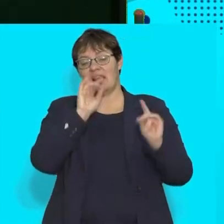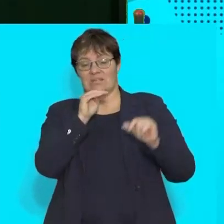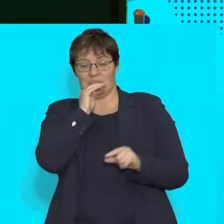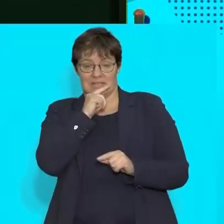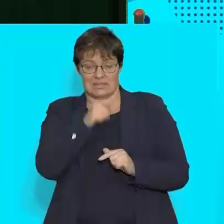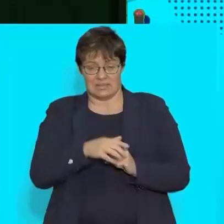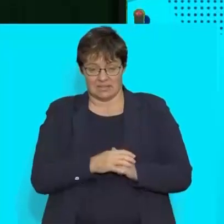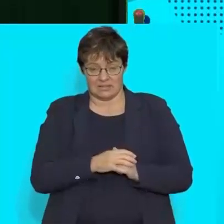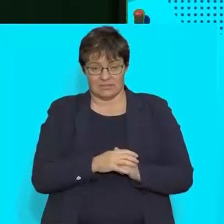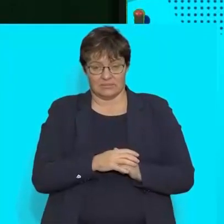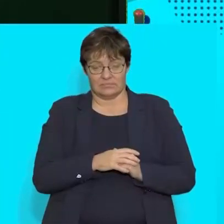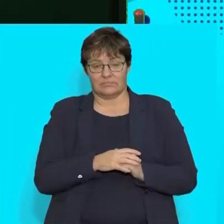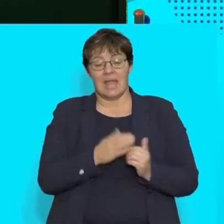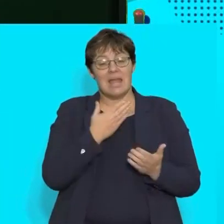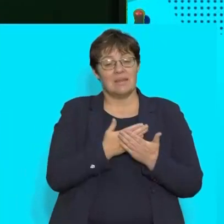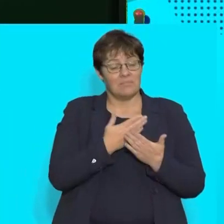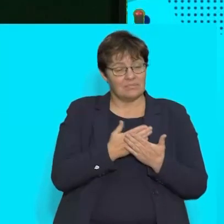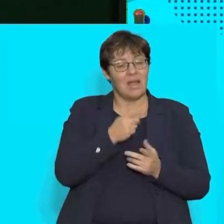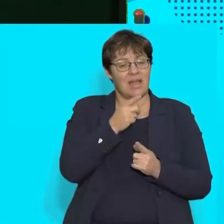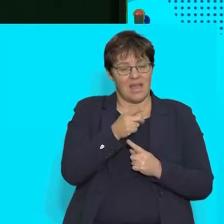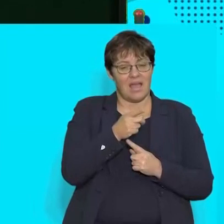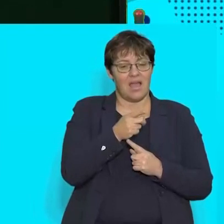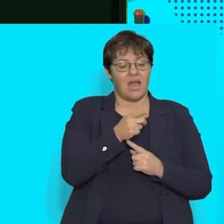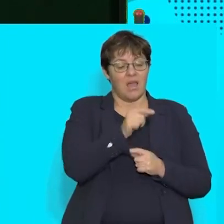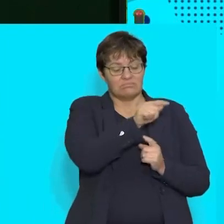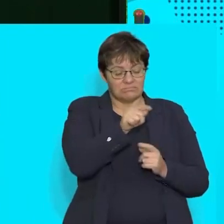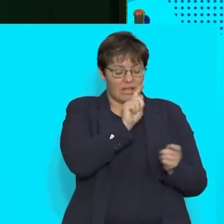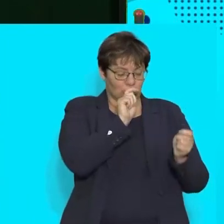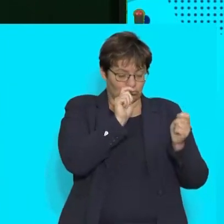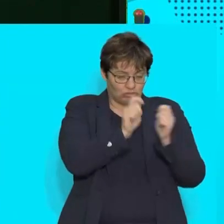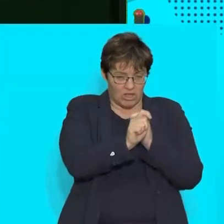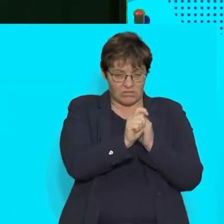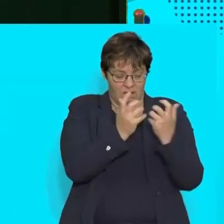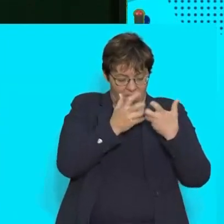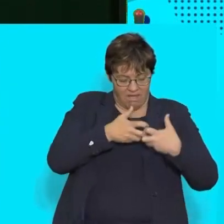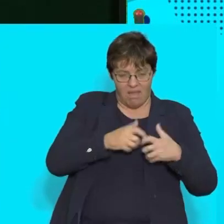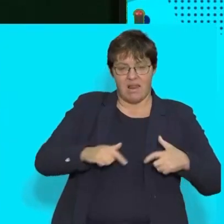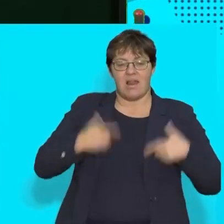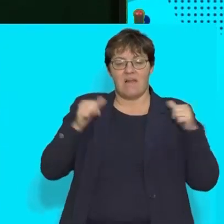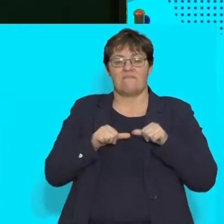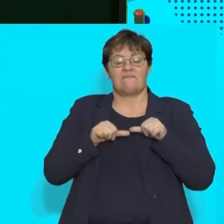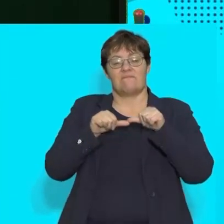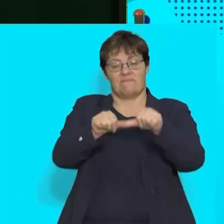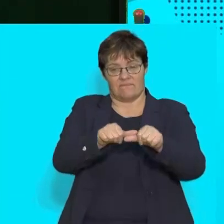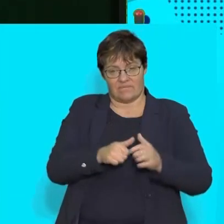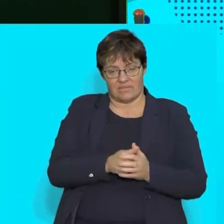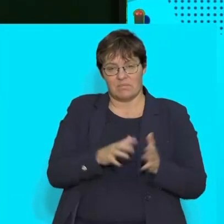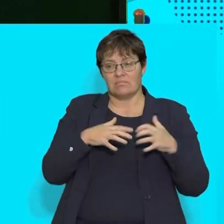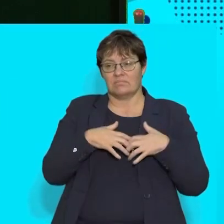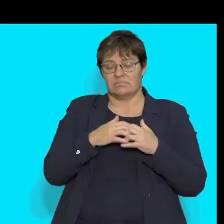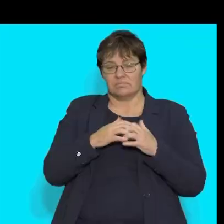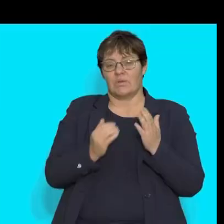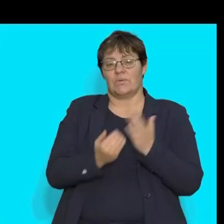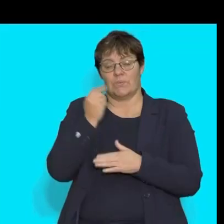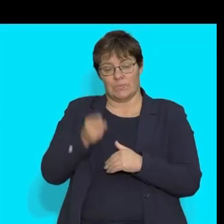ability of individuals to change, adapt, and survive, leading to the formation of a